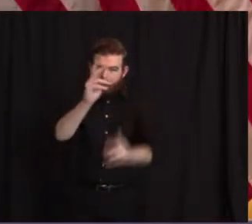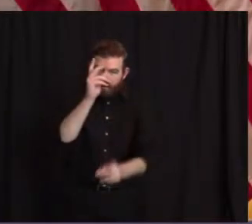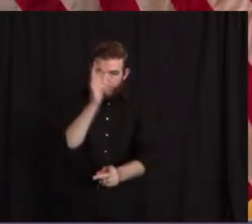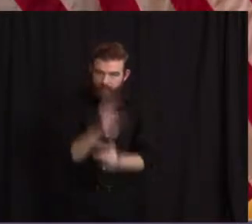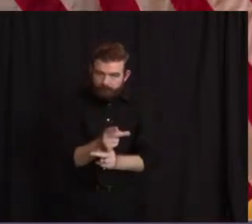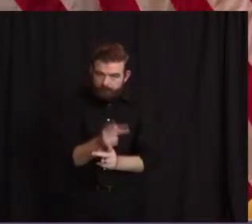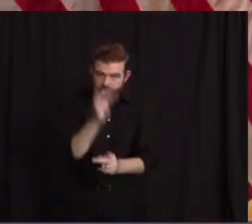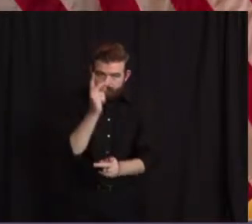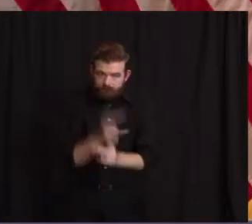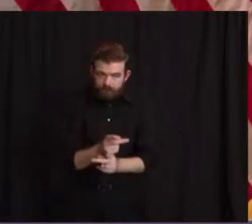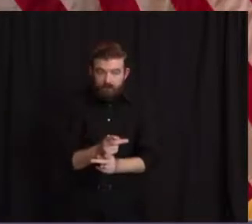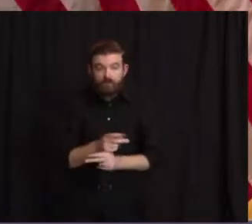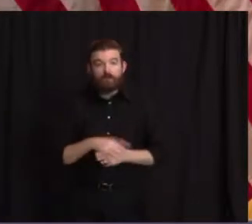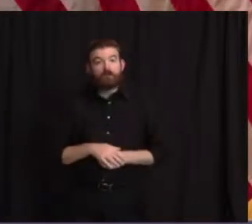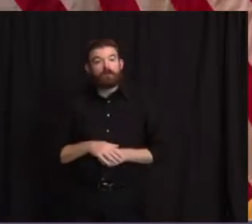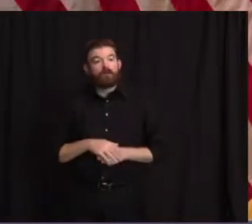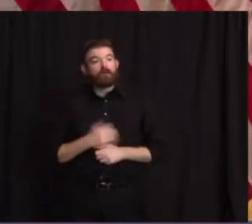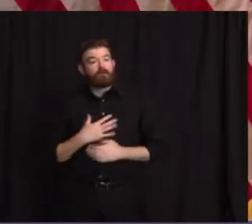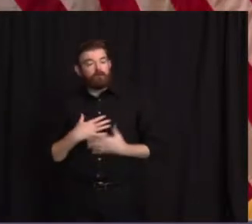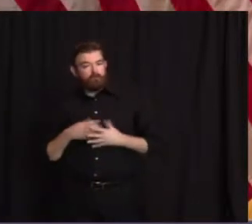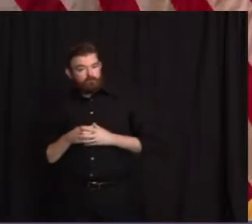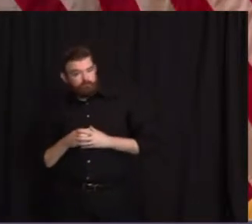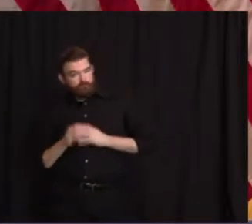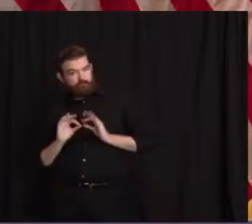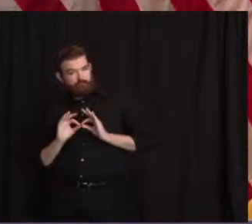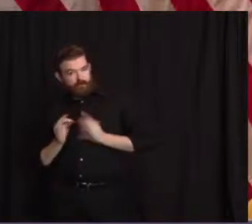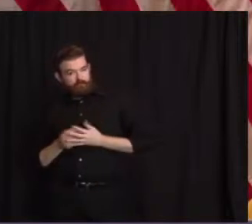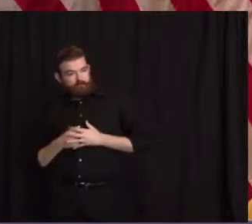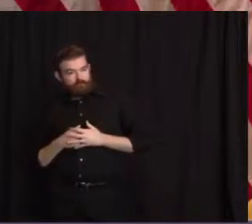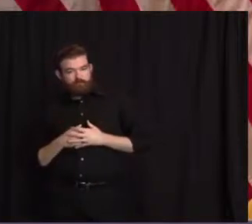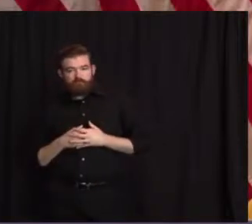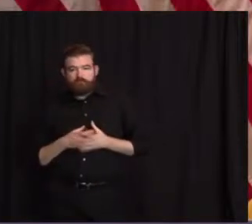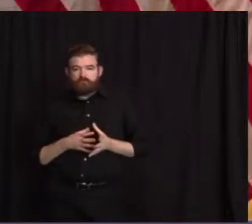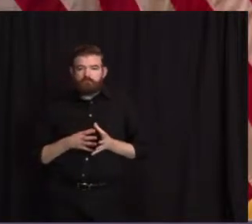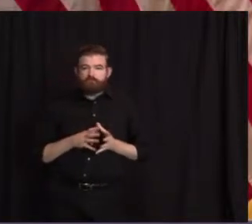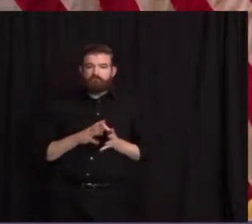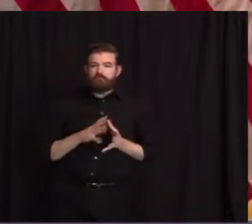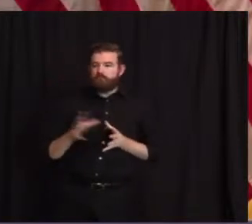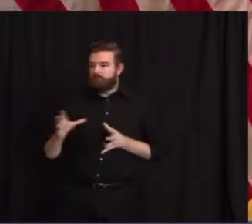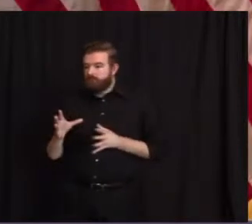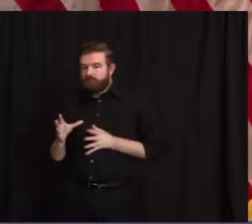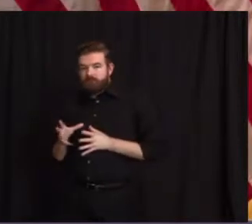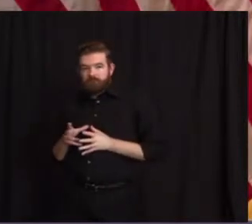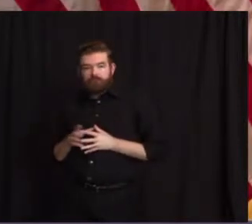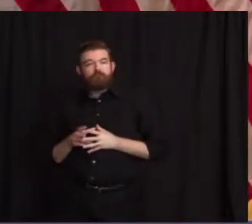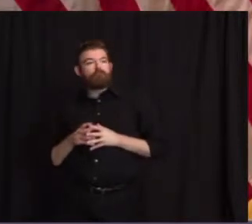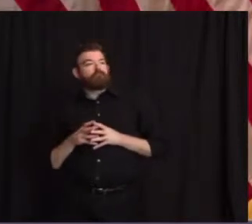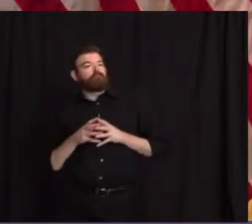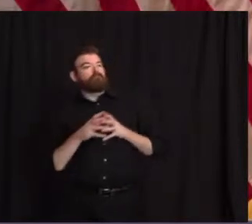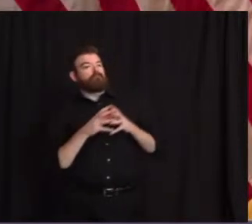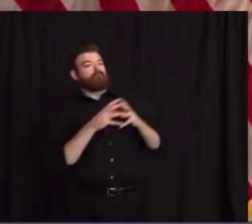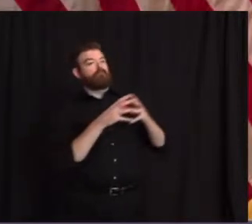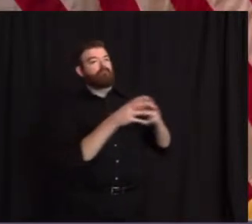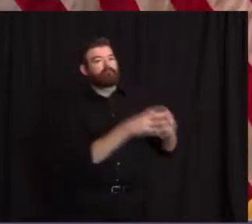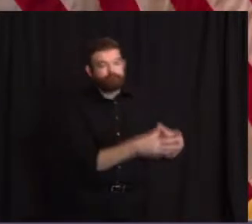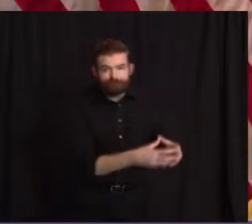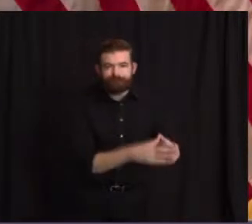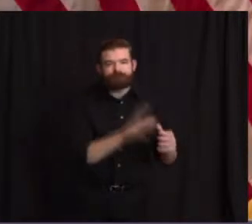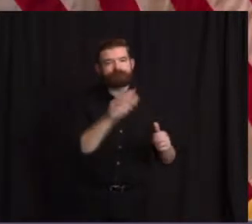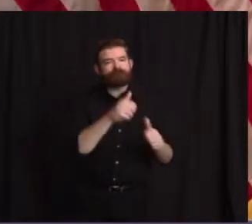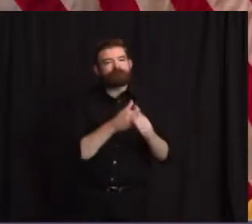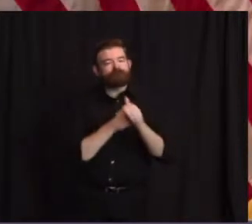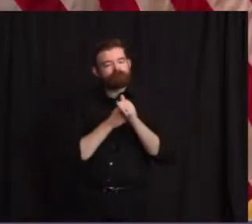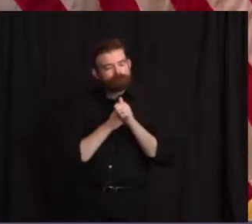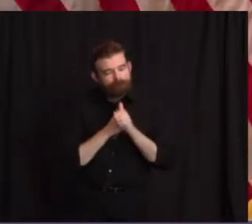other person, or you've got different groups, adhere to the limits of congregation that we're raising as of